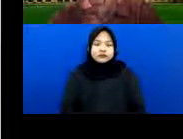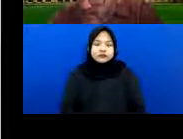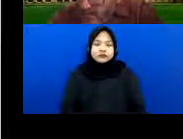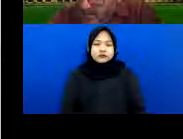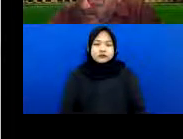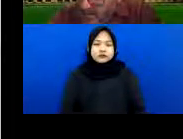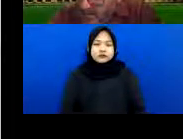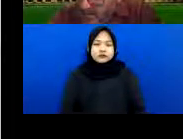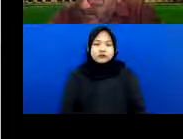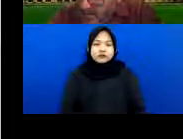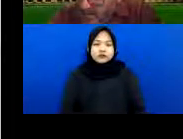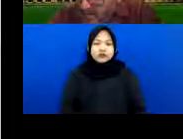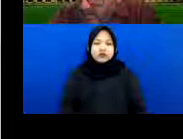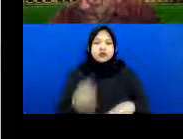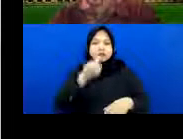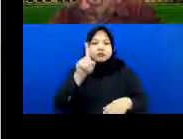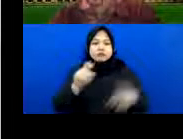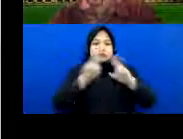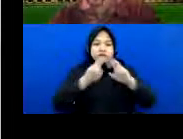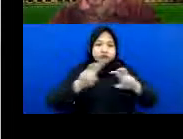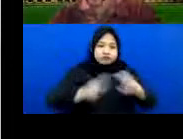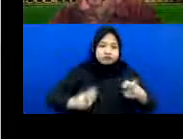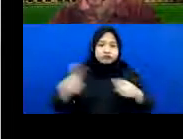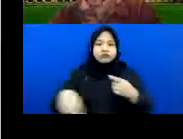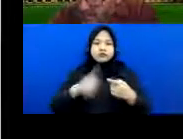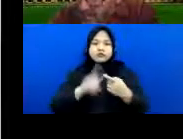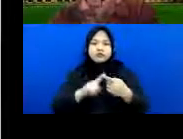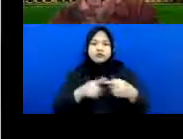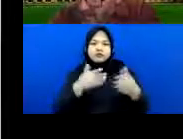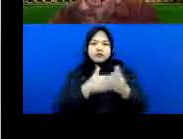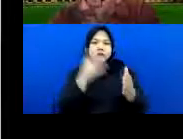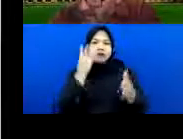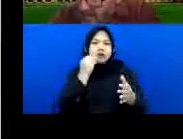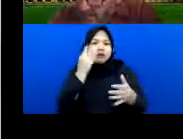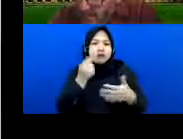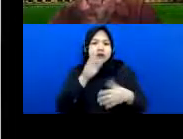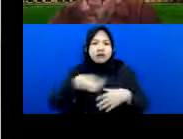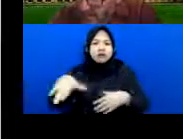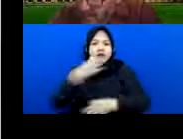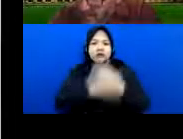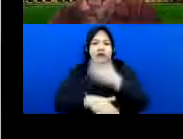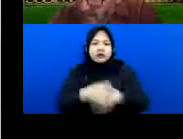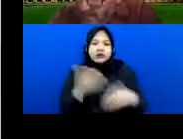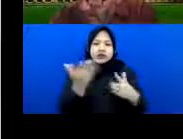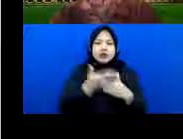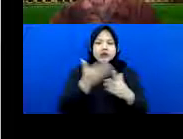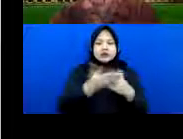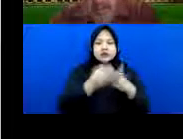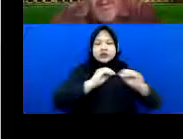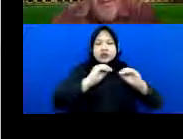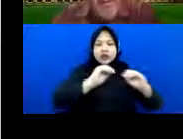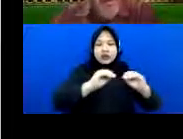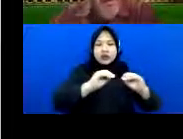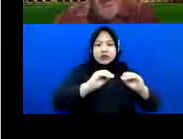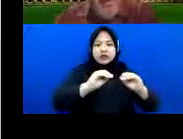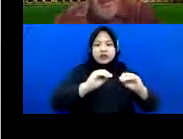Now, the research questions are, the first one, what are the barriers experienced by children with disabilities in accessing